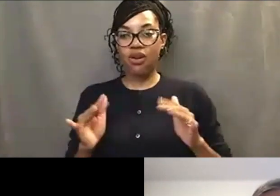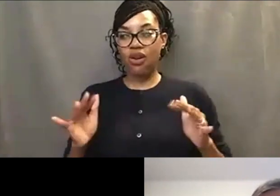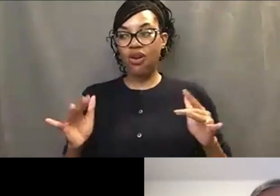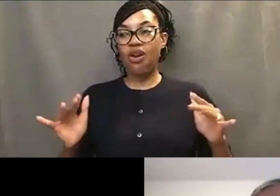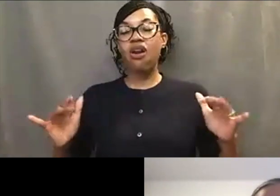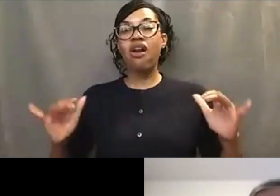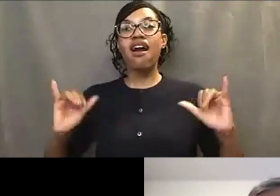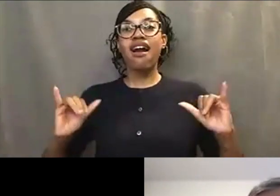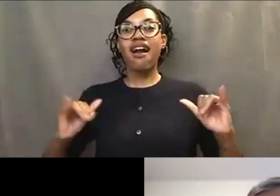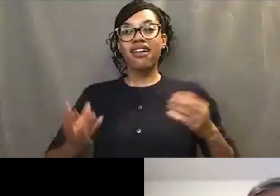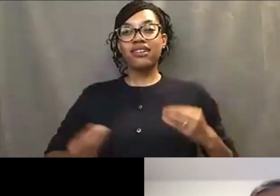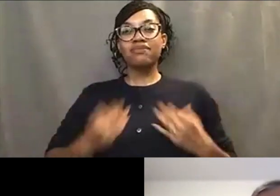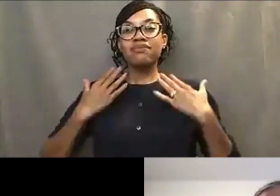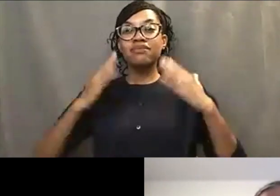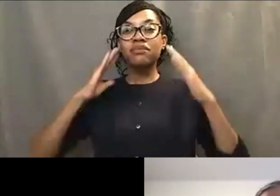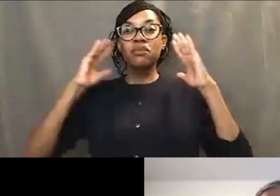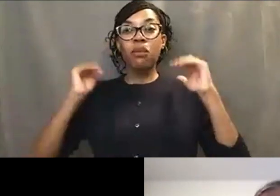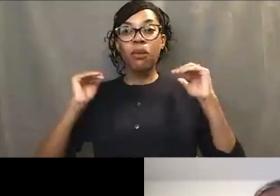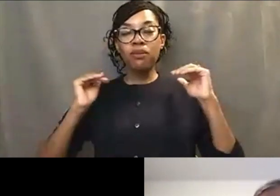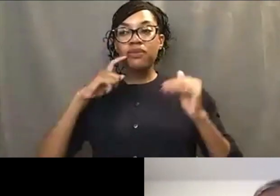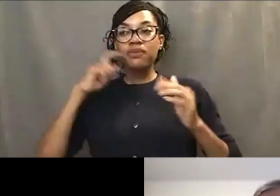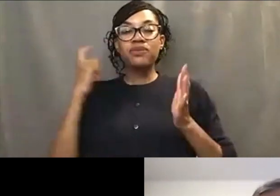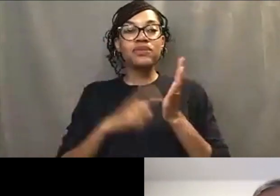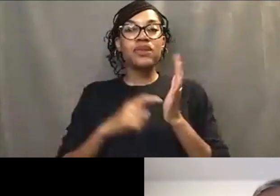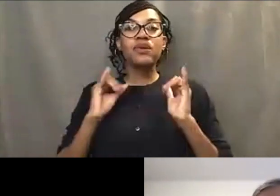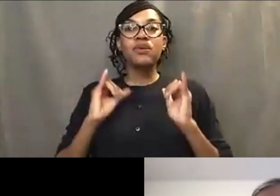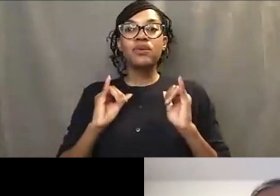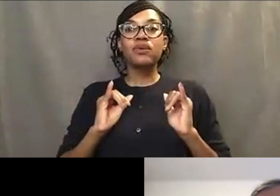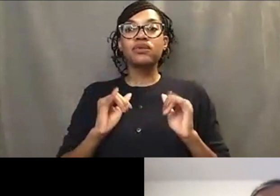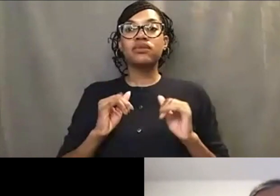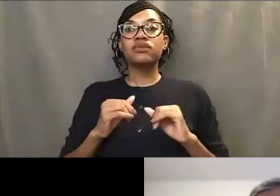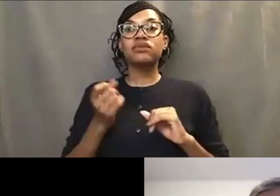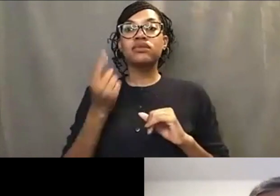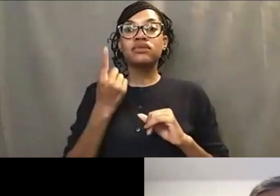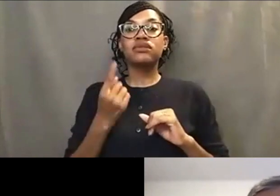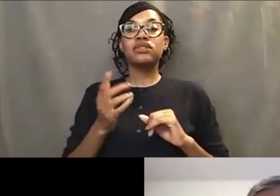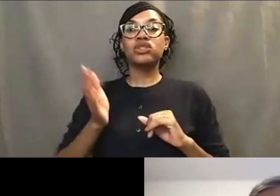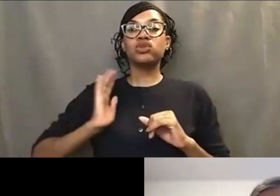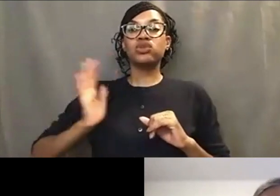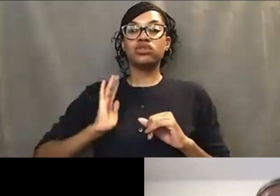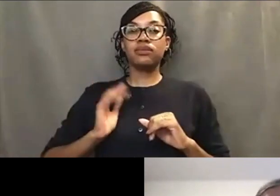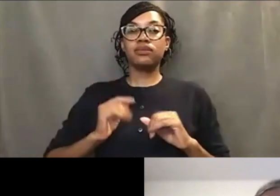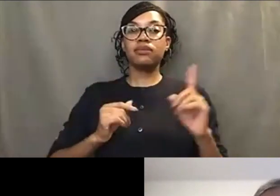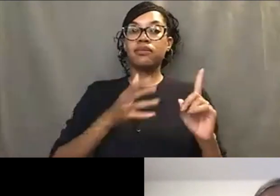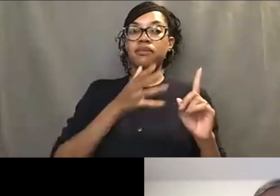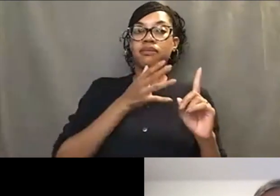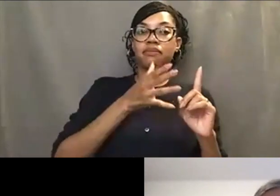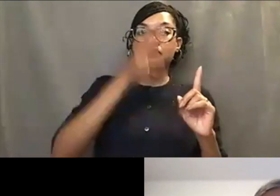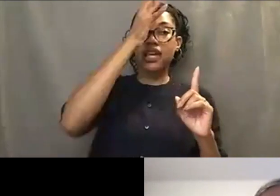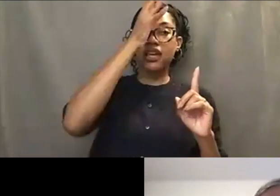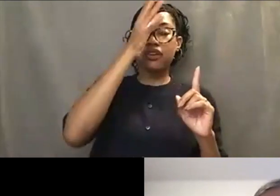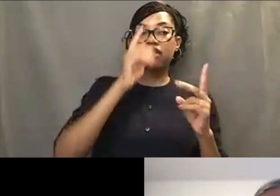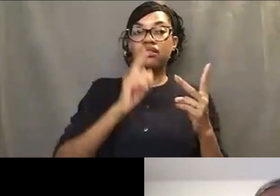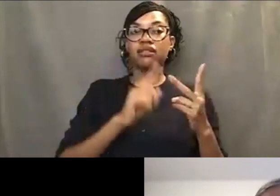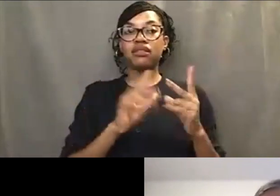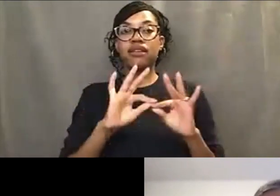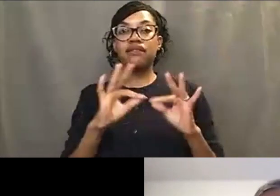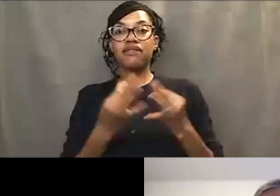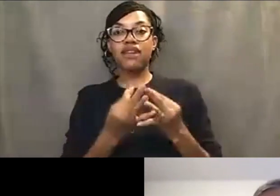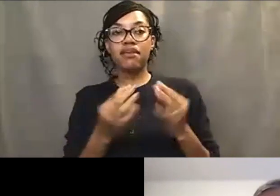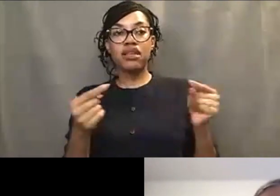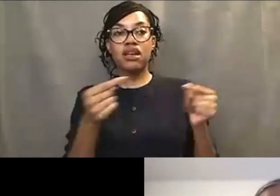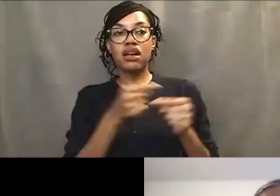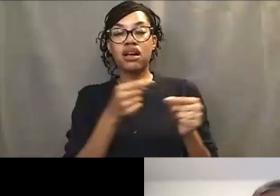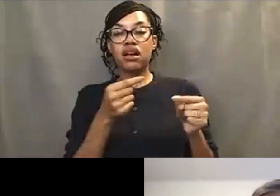shifting the old paradigm of one-way parent and family interactions to actually build on rank and file